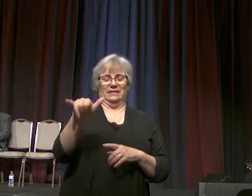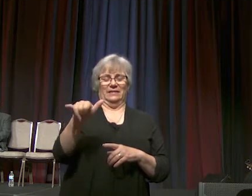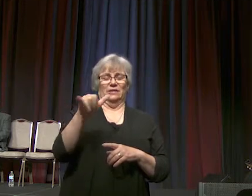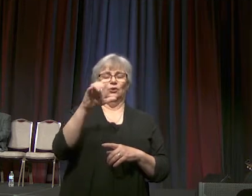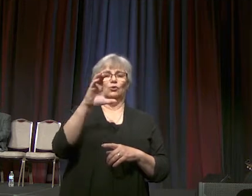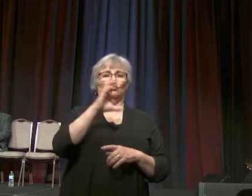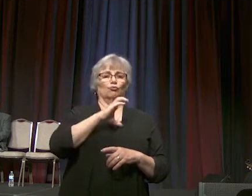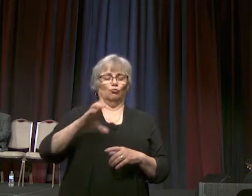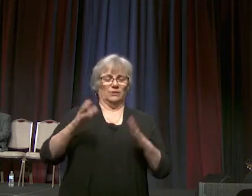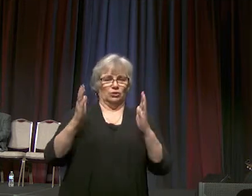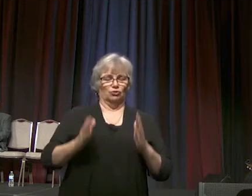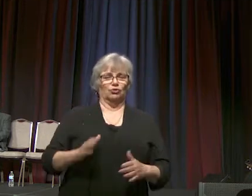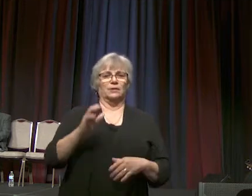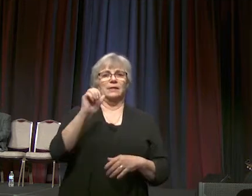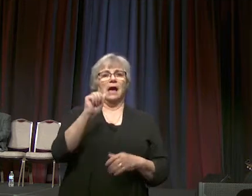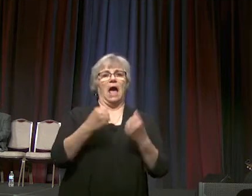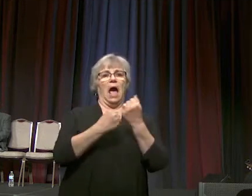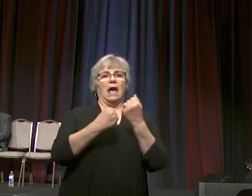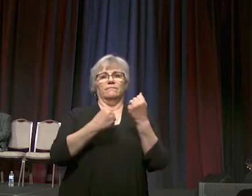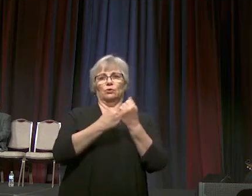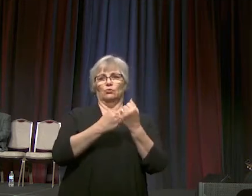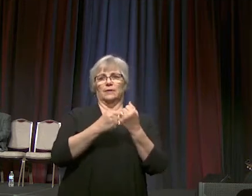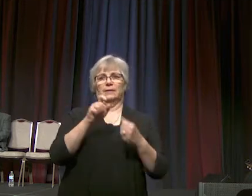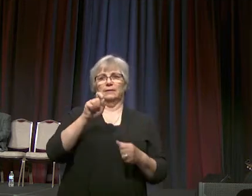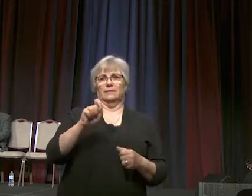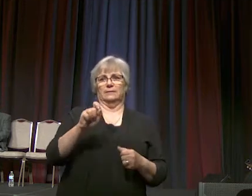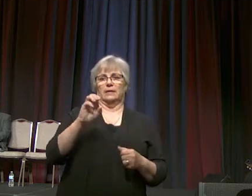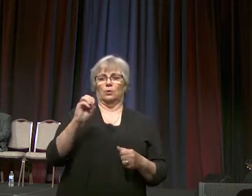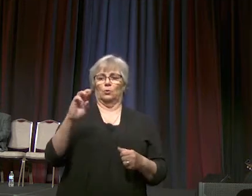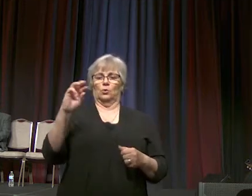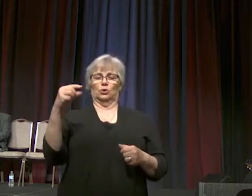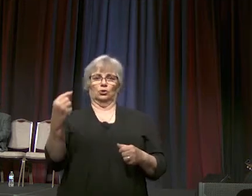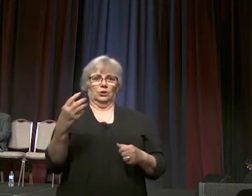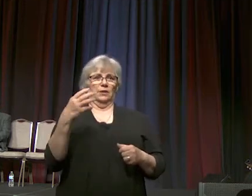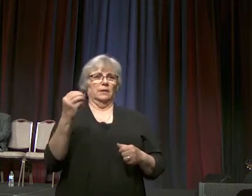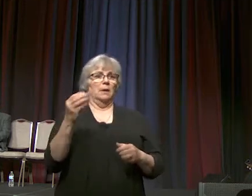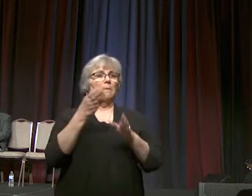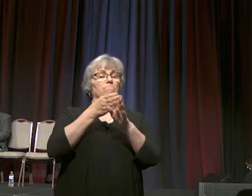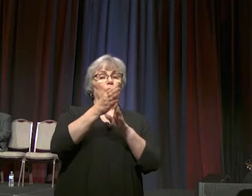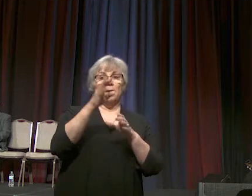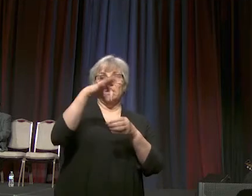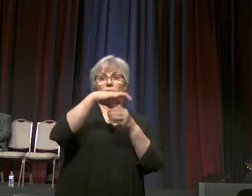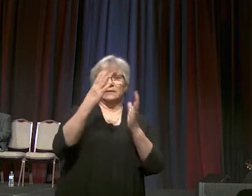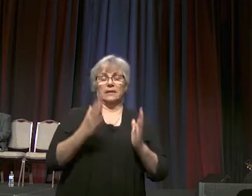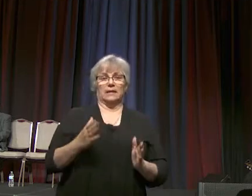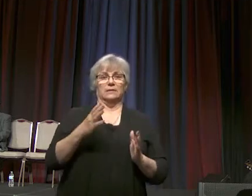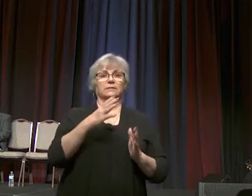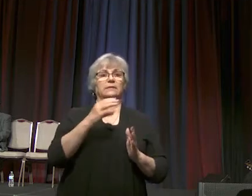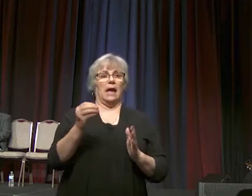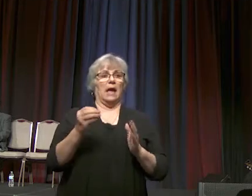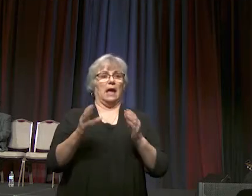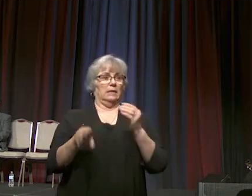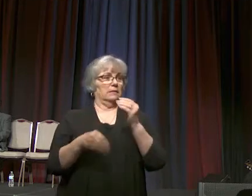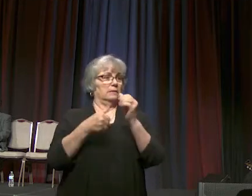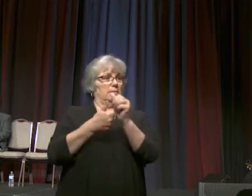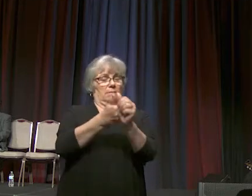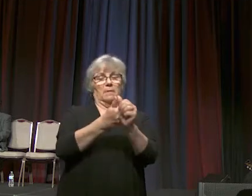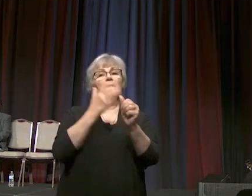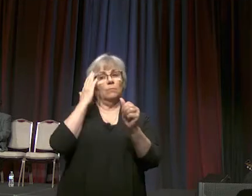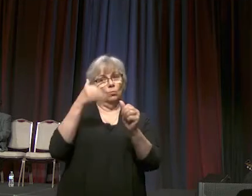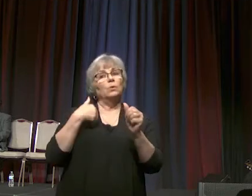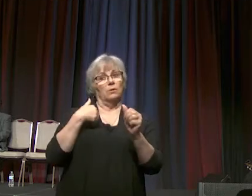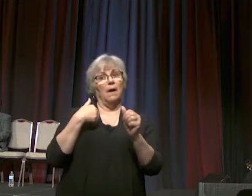www.dailychristianadvocate.org. Primary delegates and reserves will have free access to the DCA